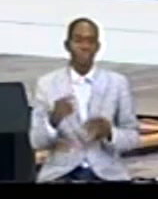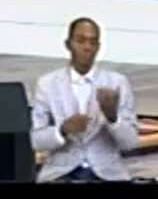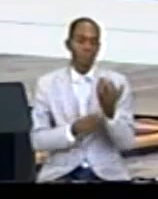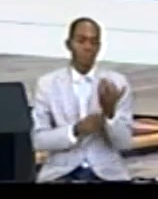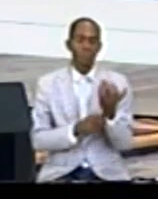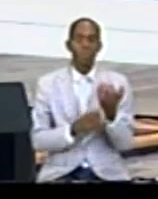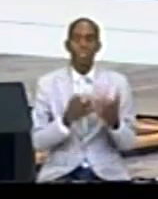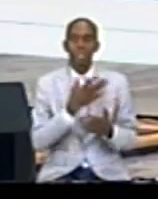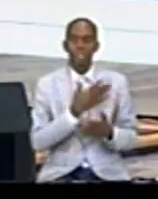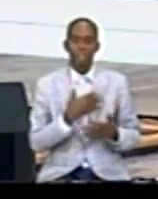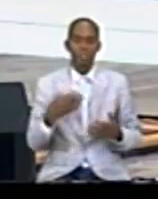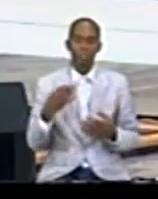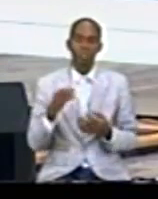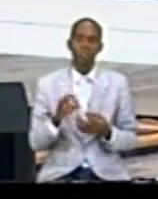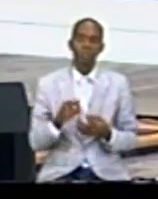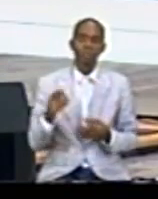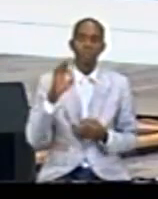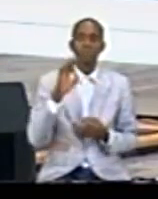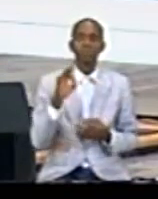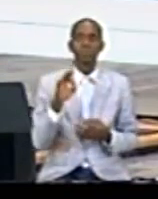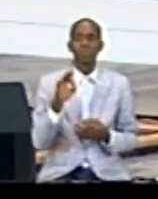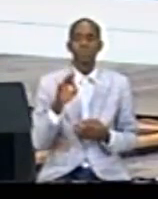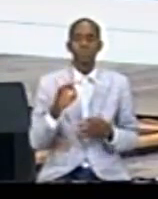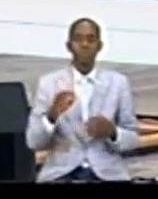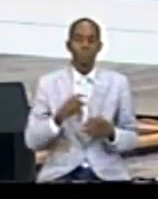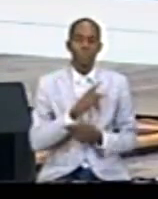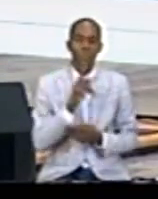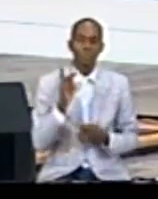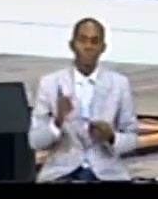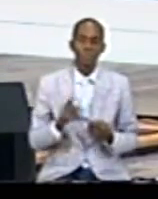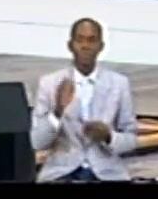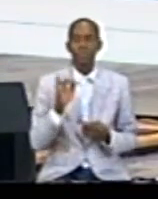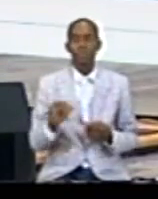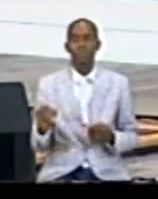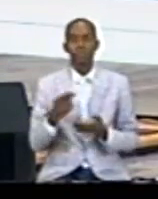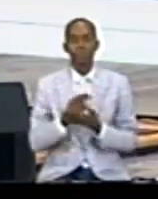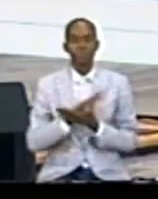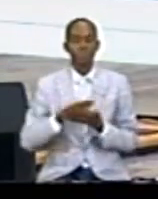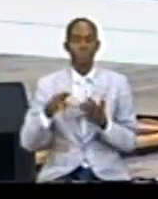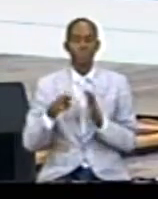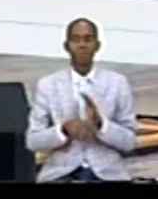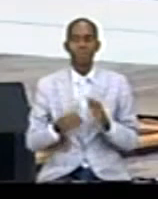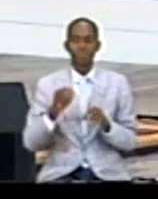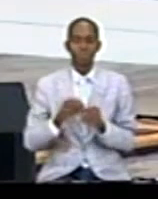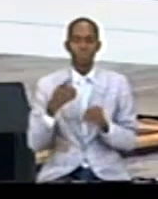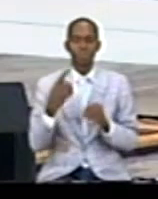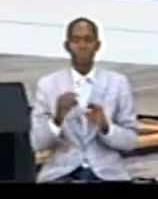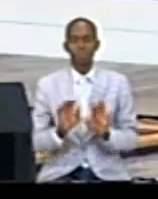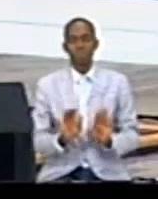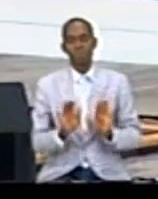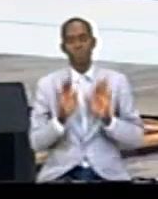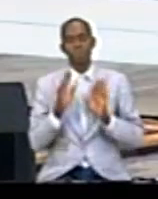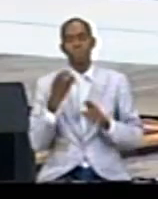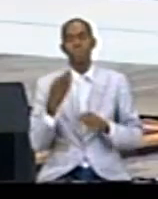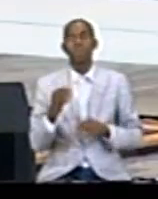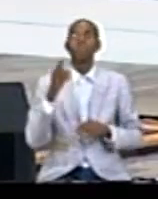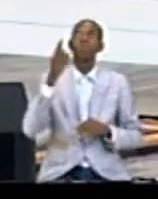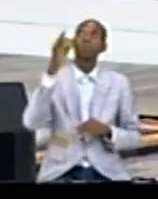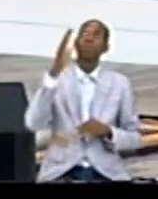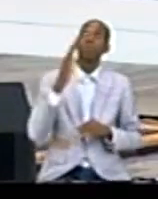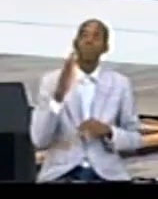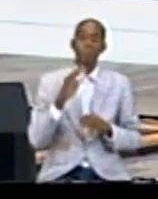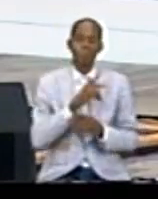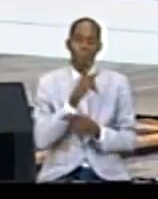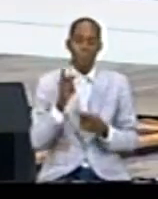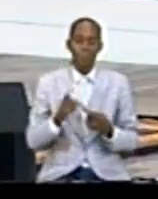and spirit, perfecting holiness in the fear of God.